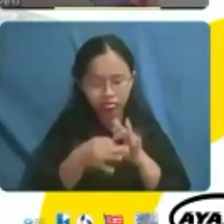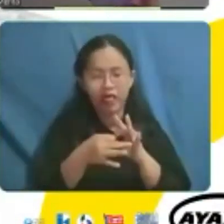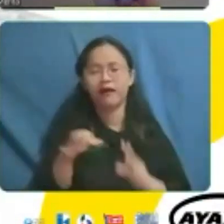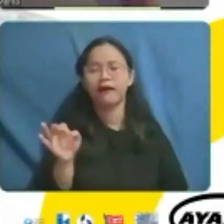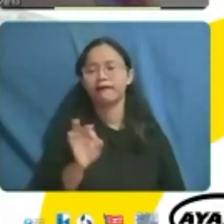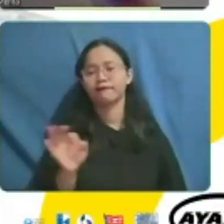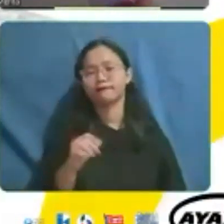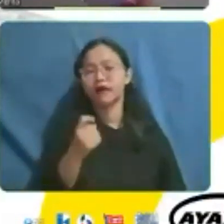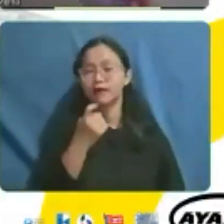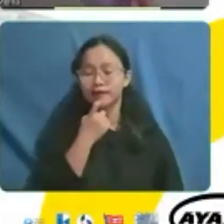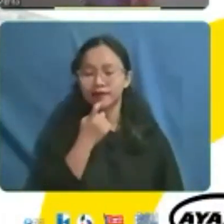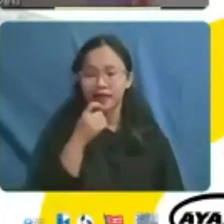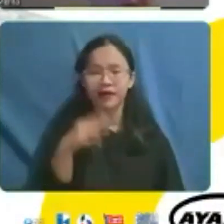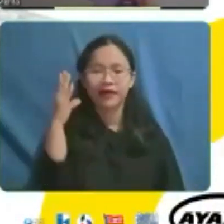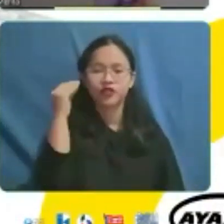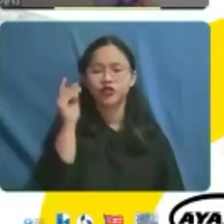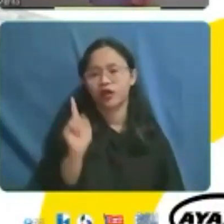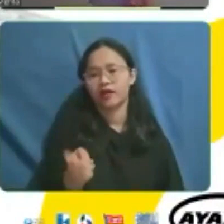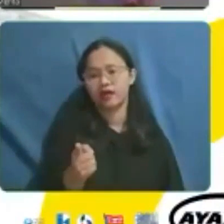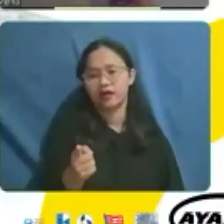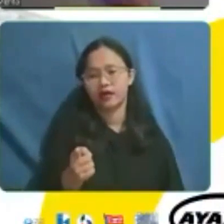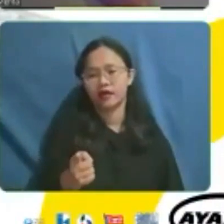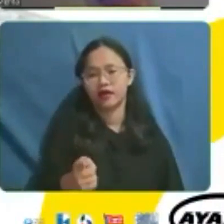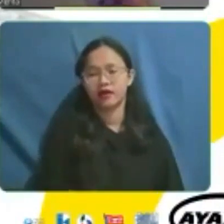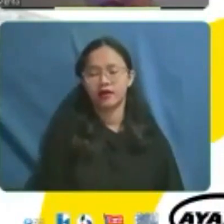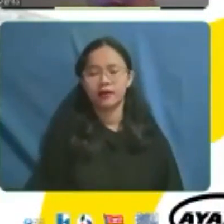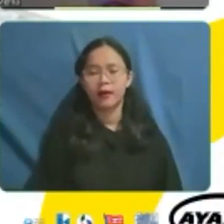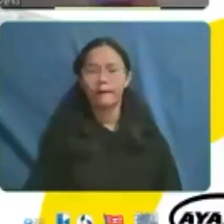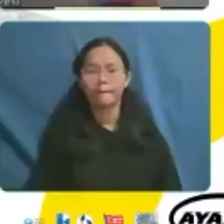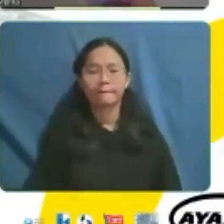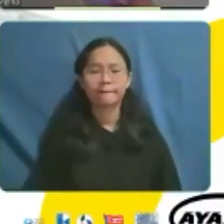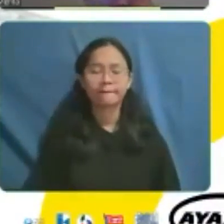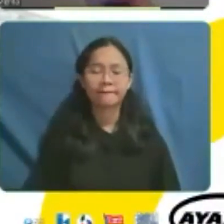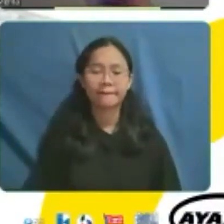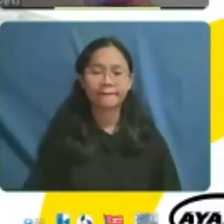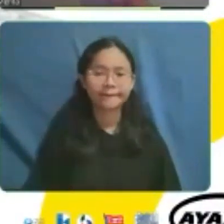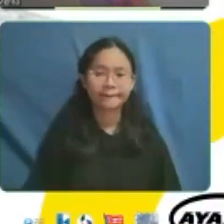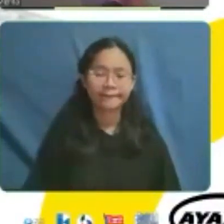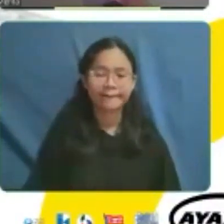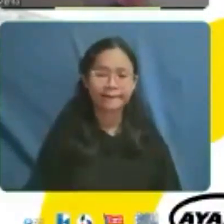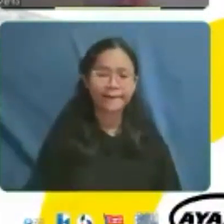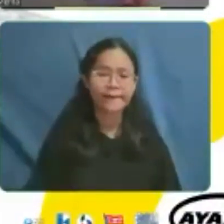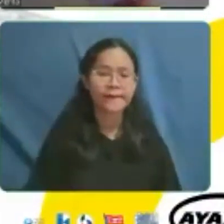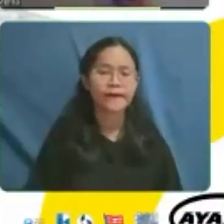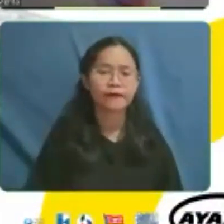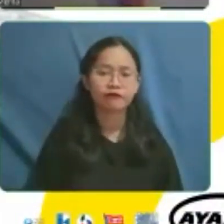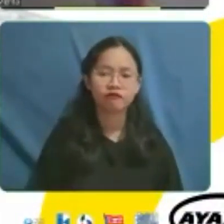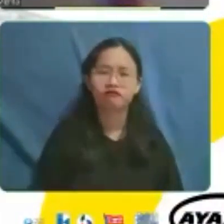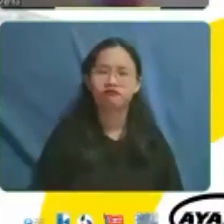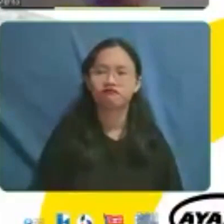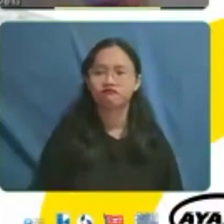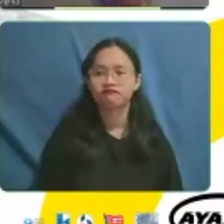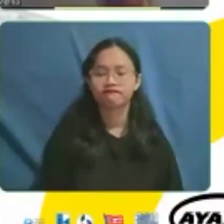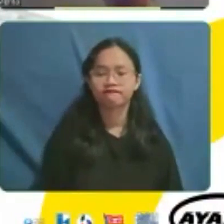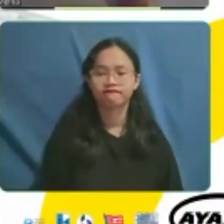the capacity for frontline health workers to respond to the health impacts caused by poor air quality and also